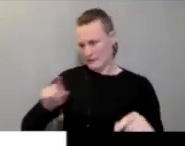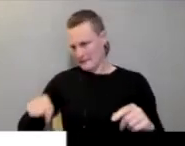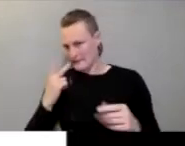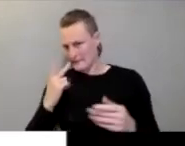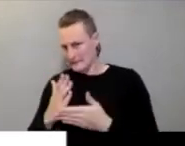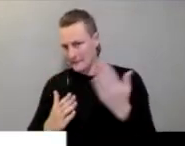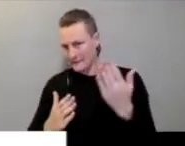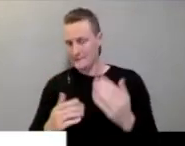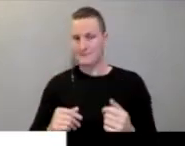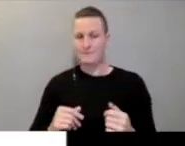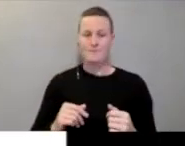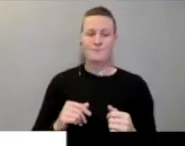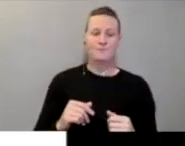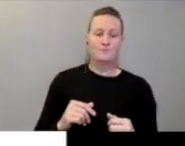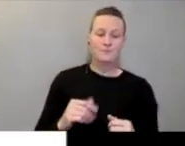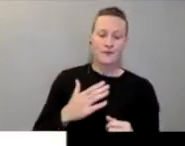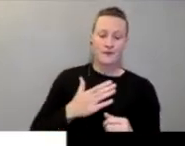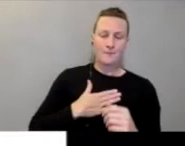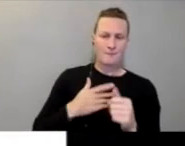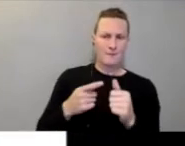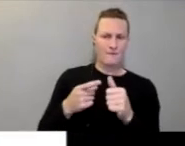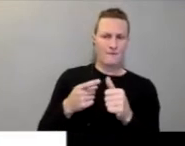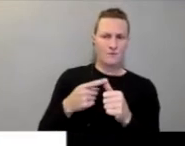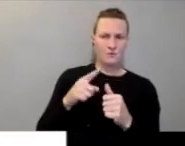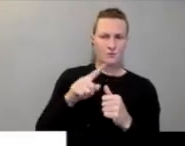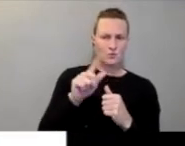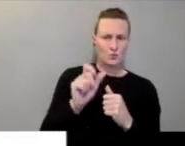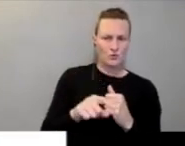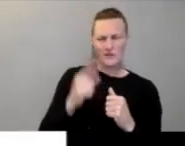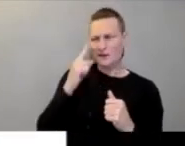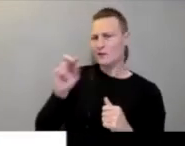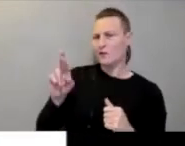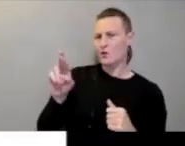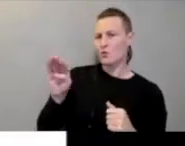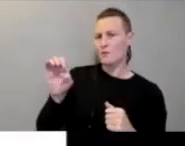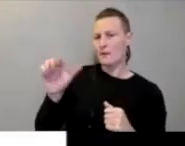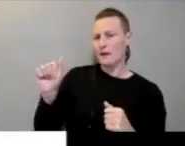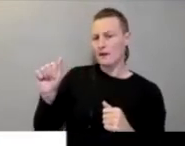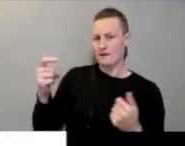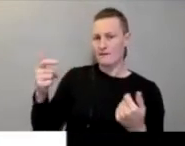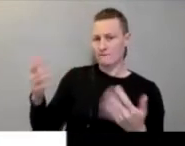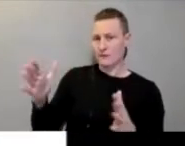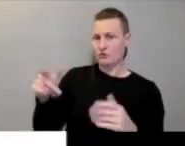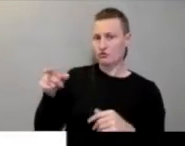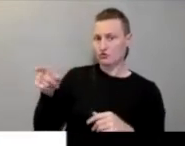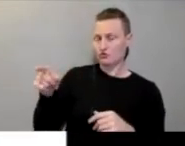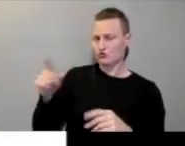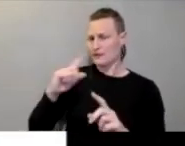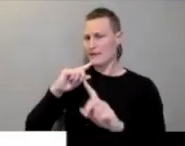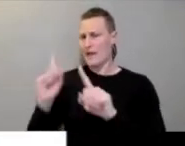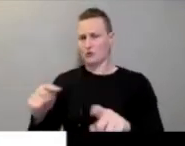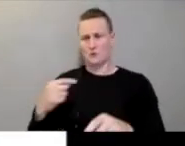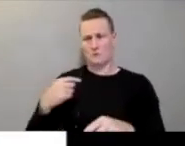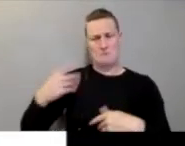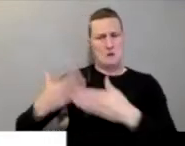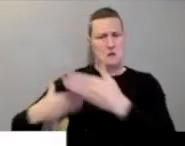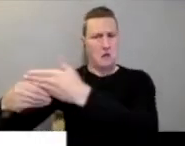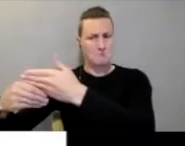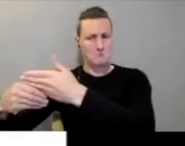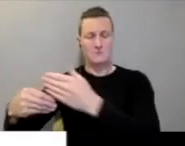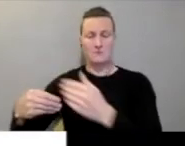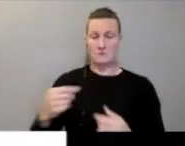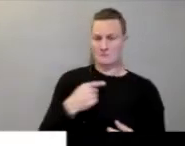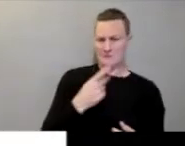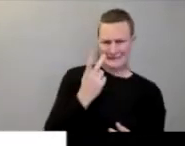My first question, I think that you covered this, Rebecca, but I feel I've got this question in the Q&A multiple times, and